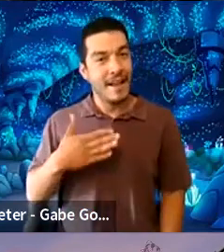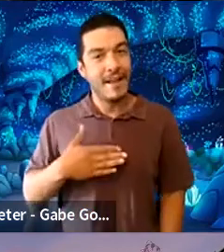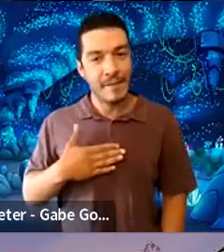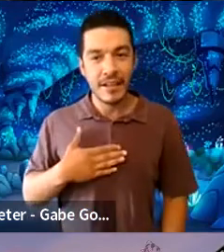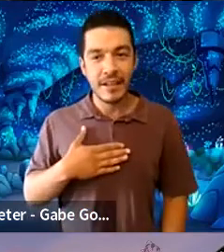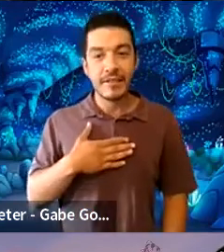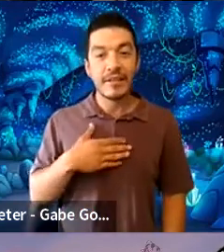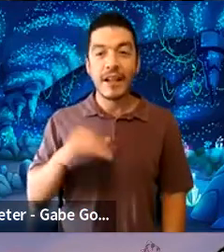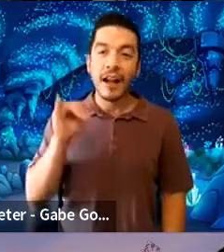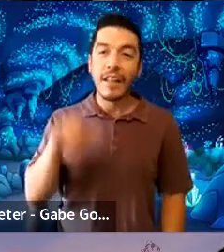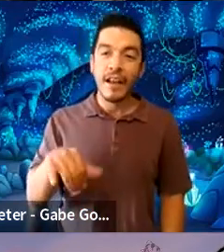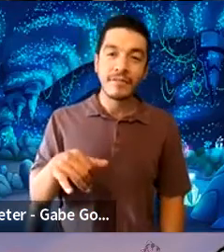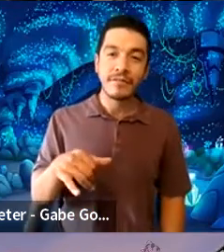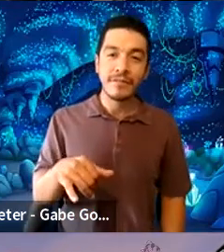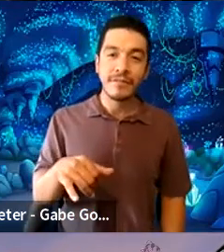you know,